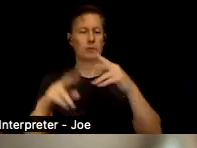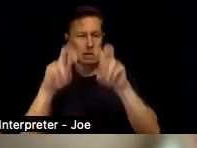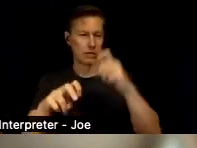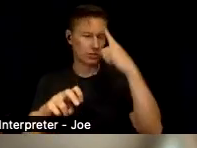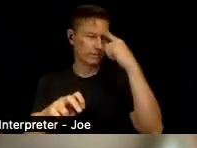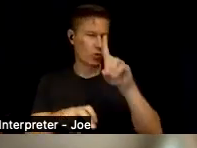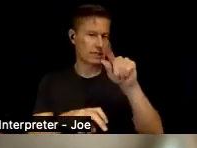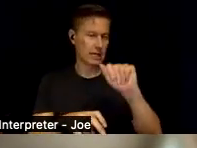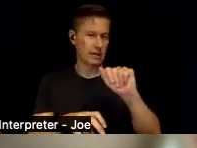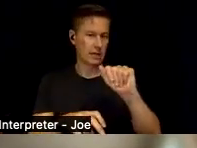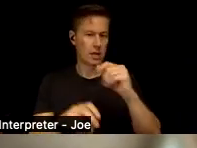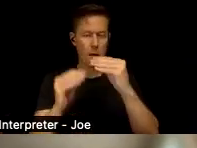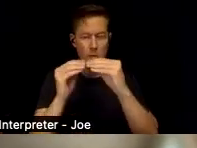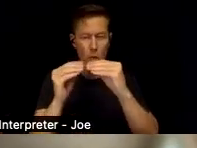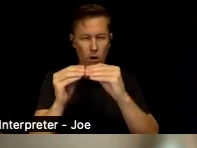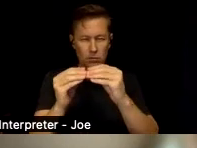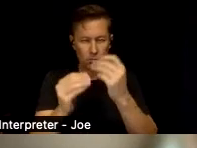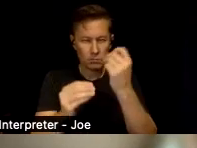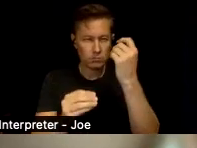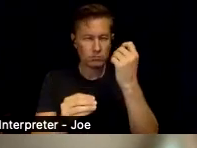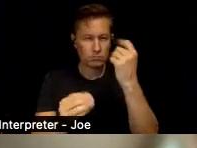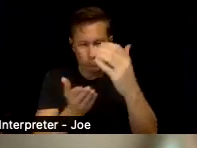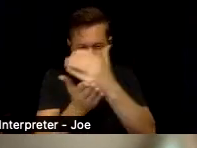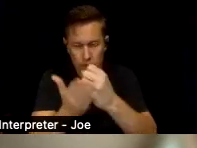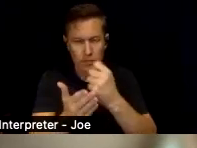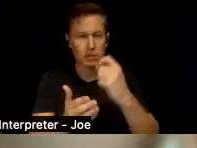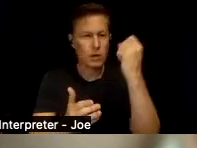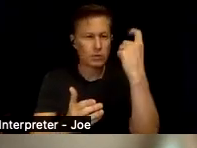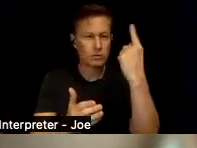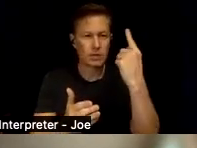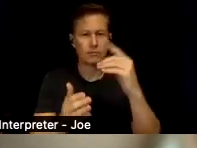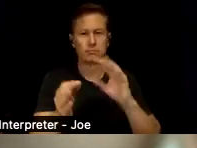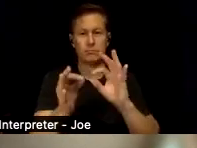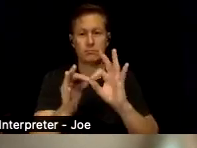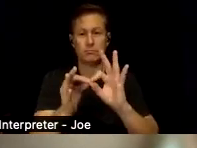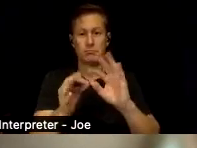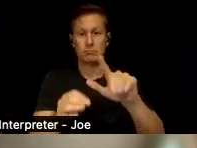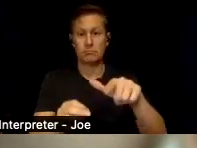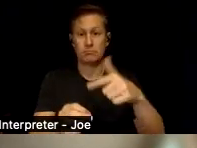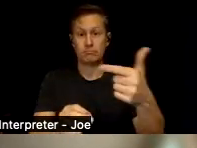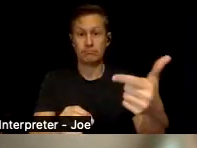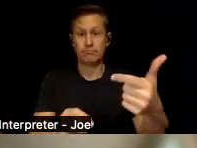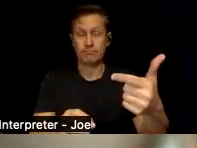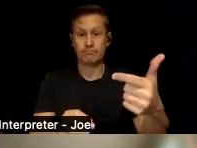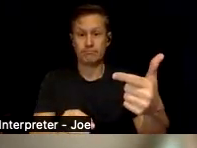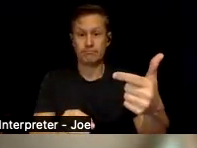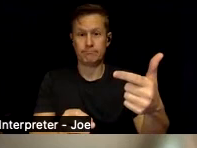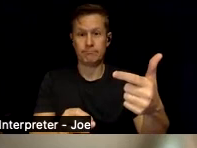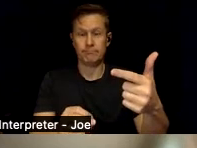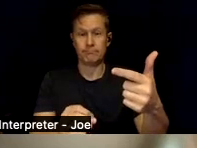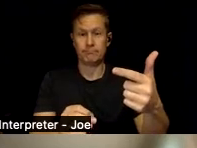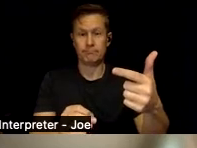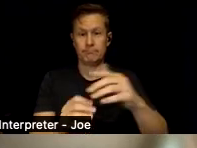more information out of the data we collect. Next, forward. So a dramatic example of this is that we're now able